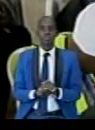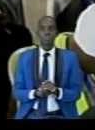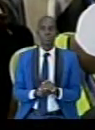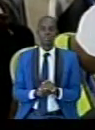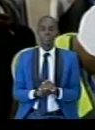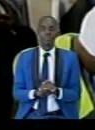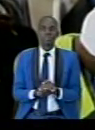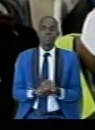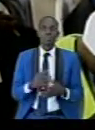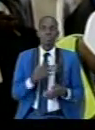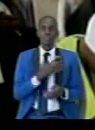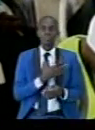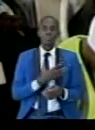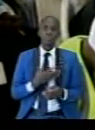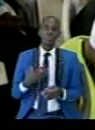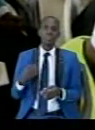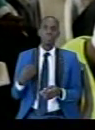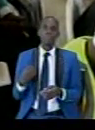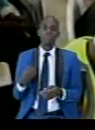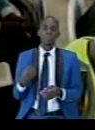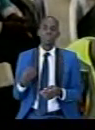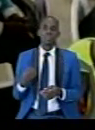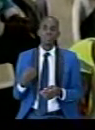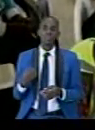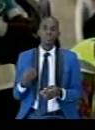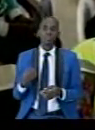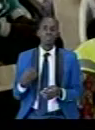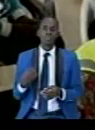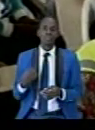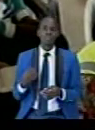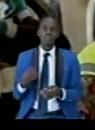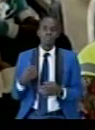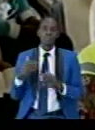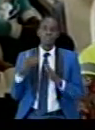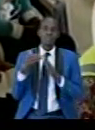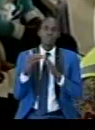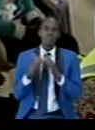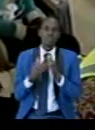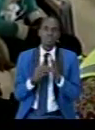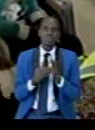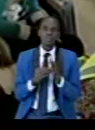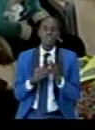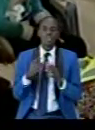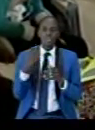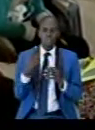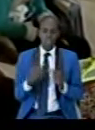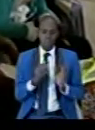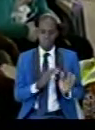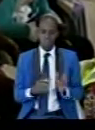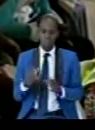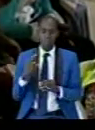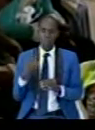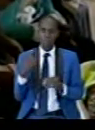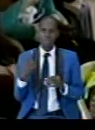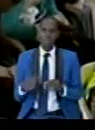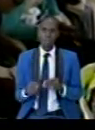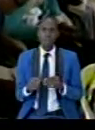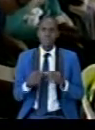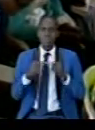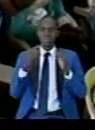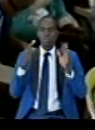Yeah. I will make all the intention of any enemy in your life, all those